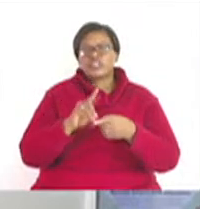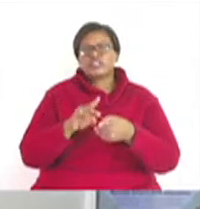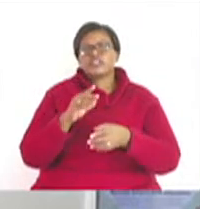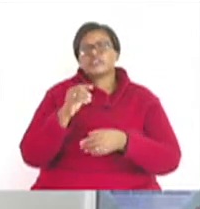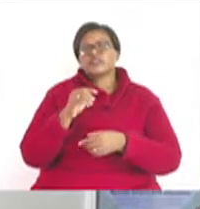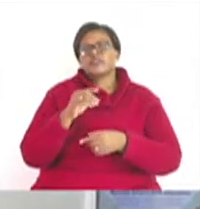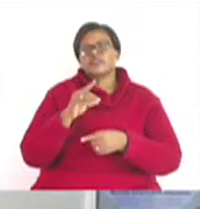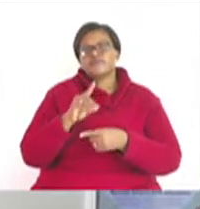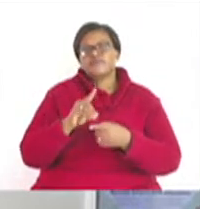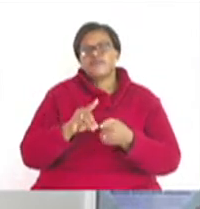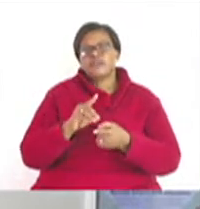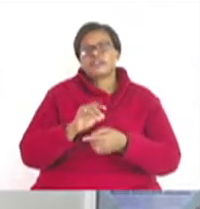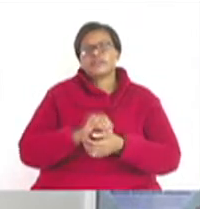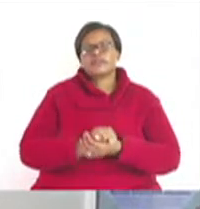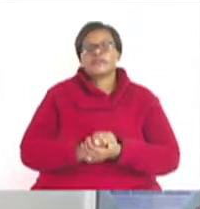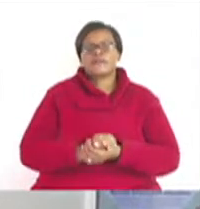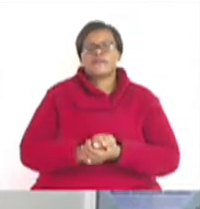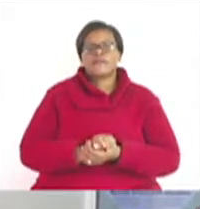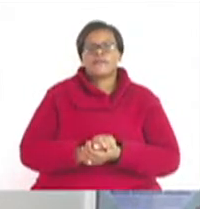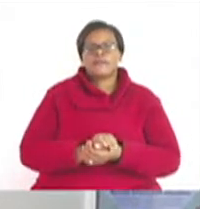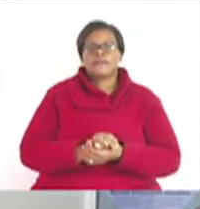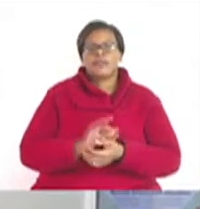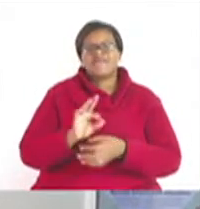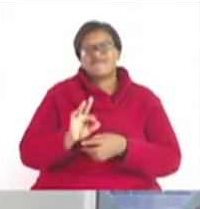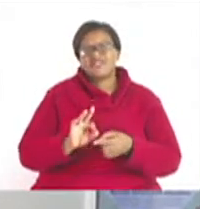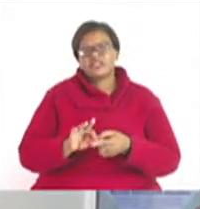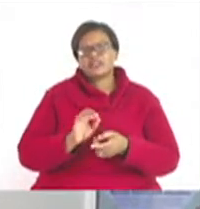A prime factor is a number with